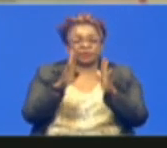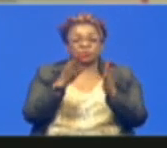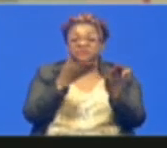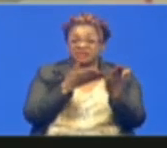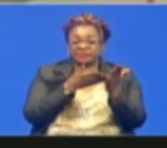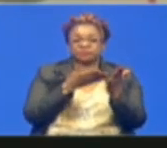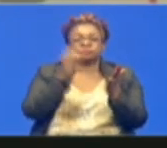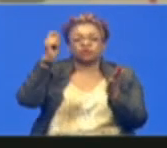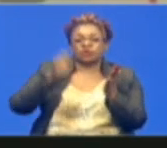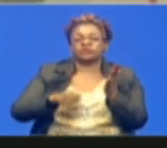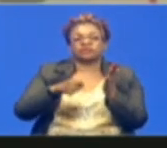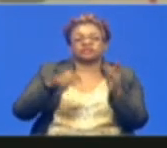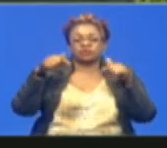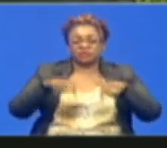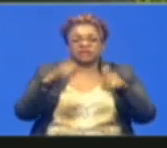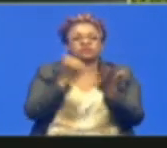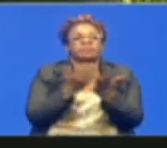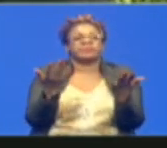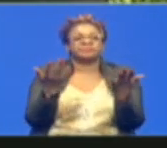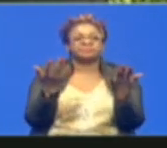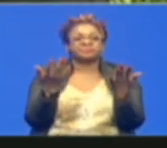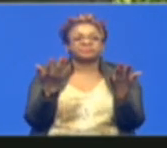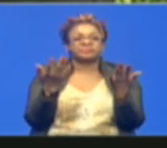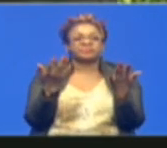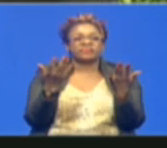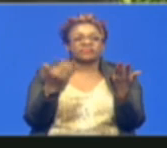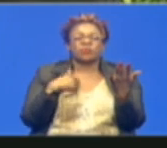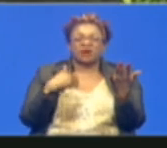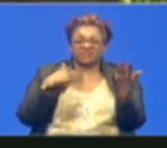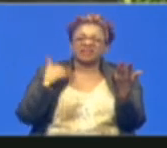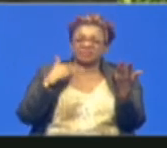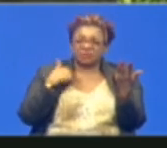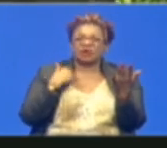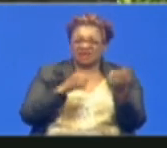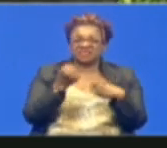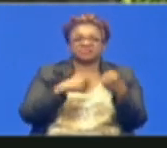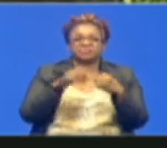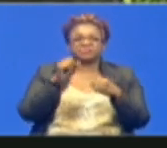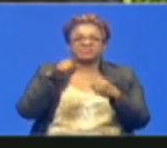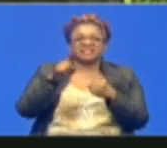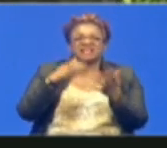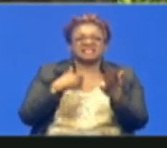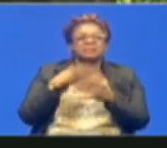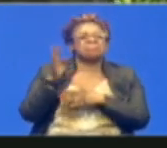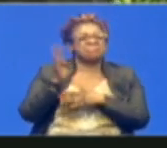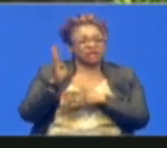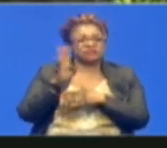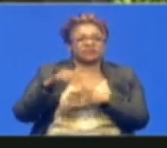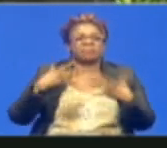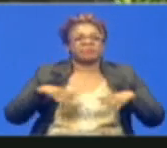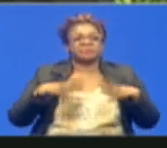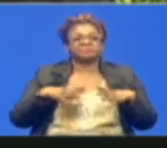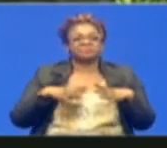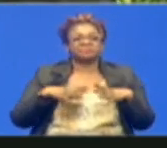be auctioned in today's dailies. There's a criminal angle in all of this. Suraya has taken billions from people. They